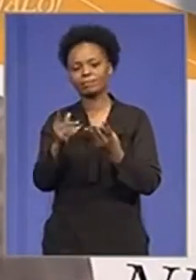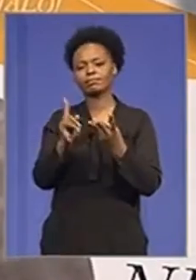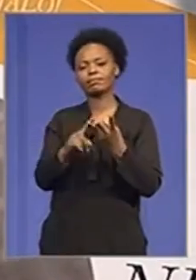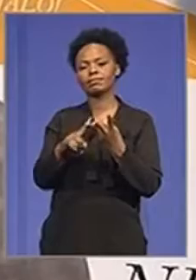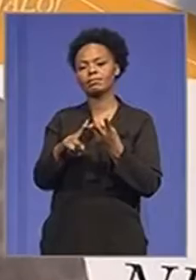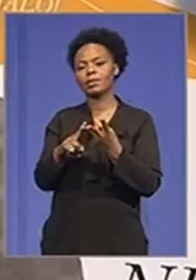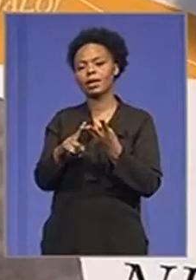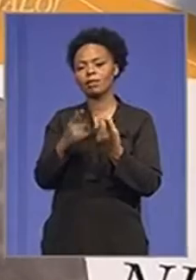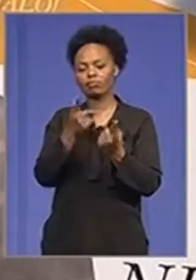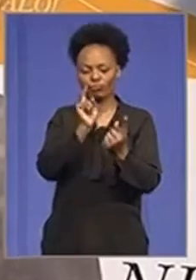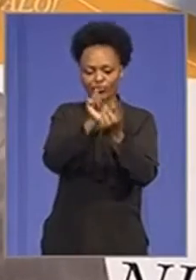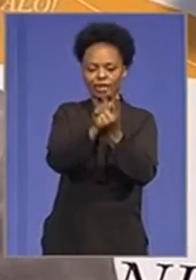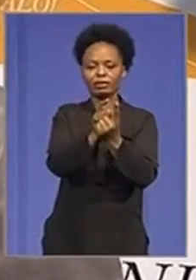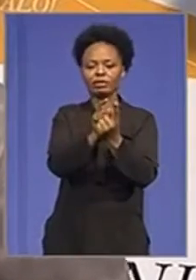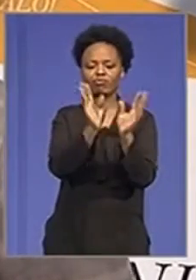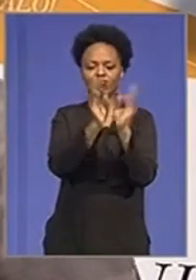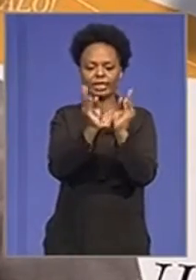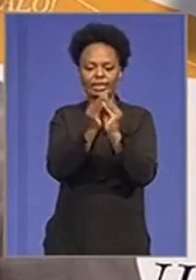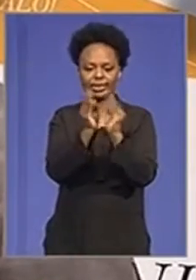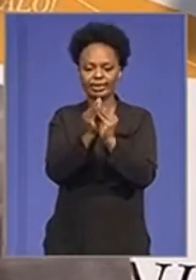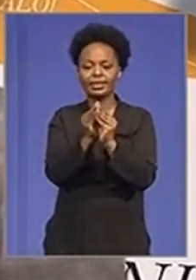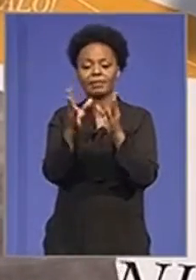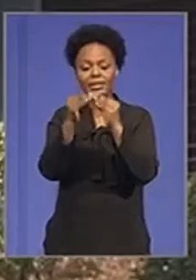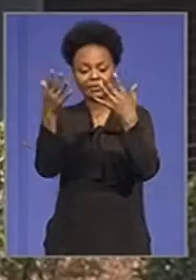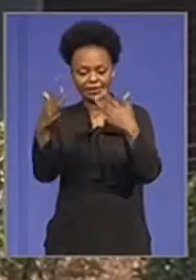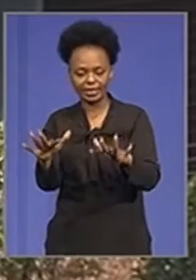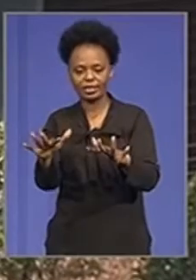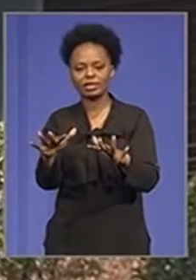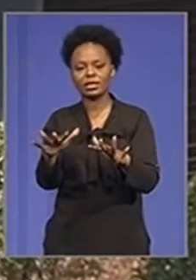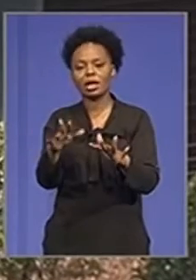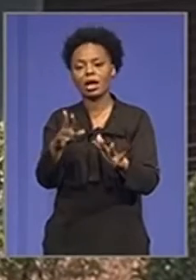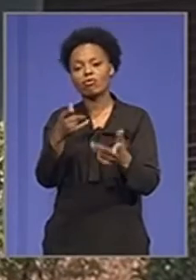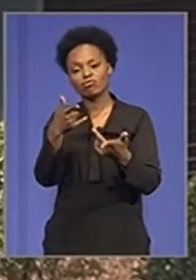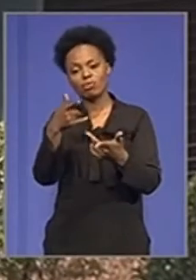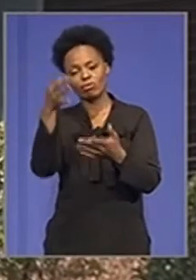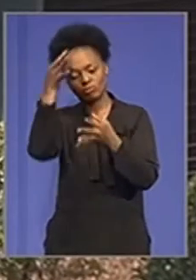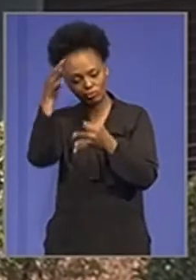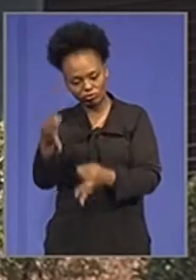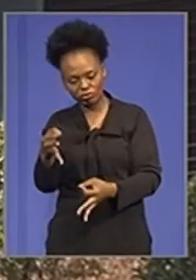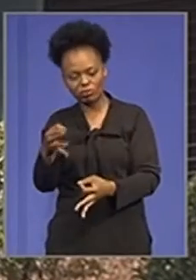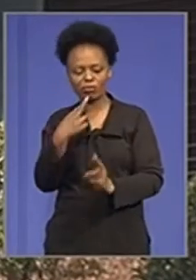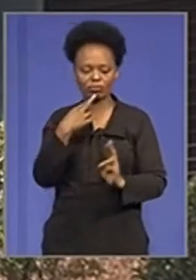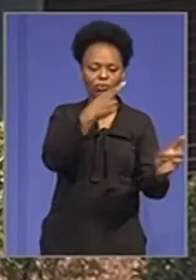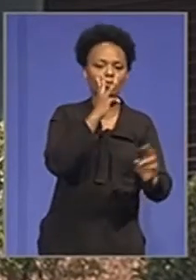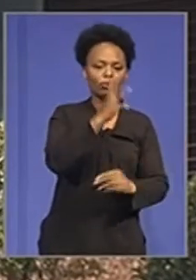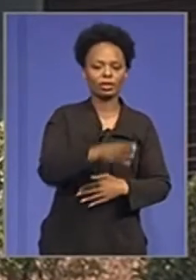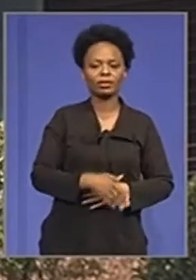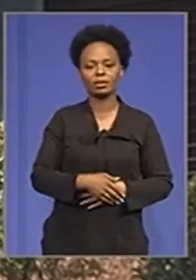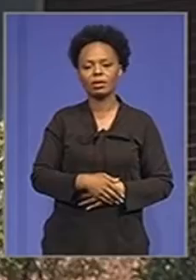fihle re ba bolelle hore diketo tse nkuweng ke difeng. Puso e setse e duetse madi a feta dibilione di le